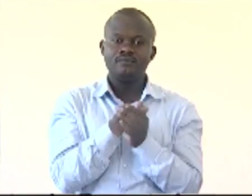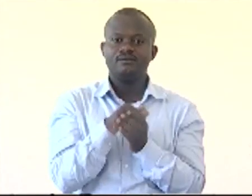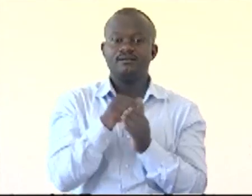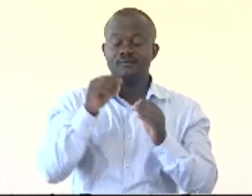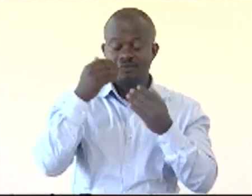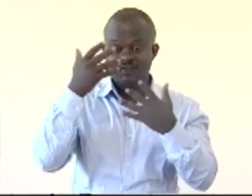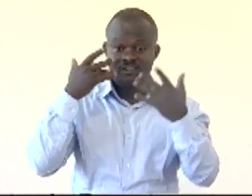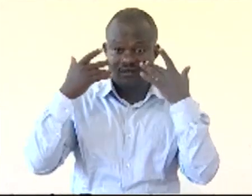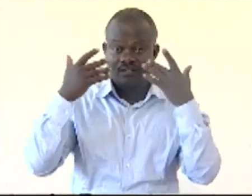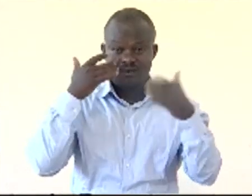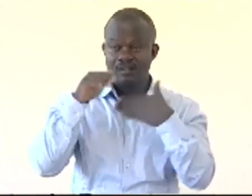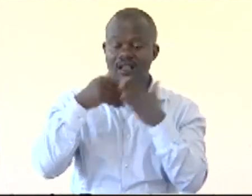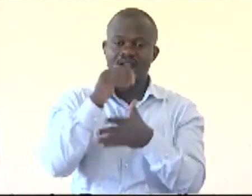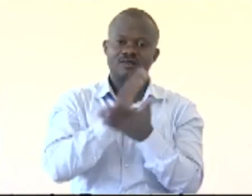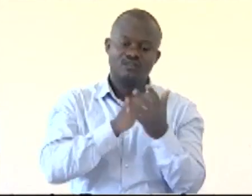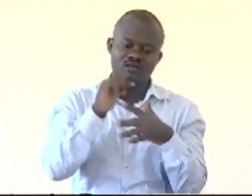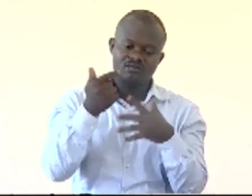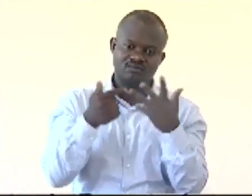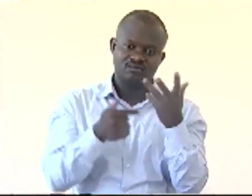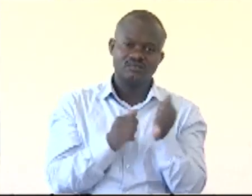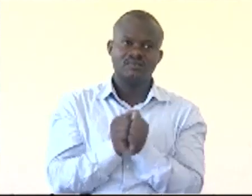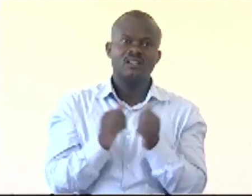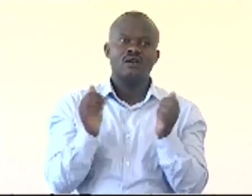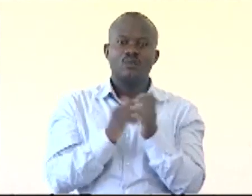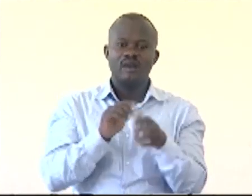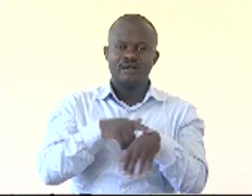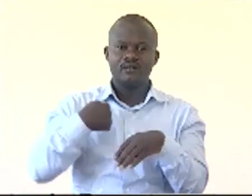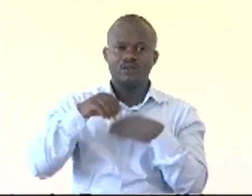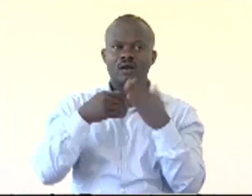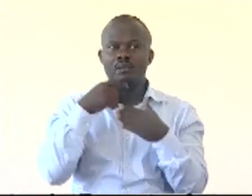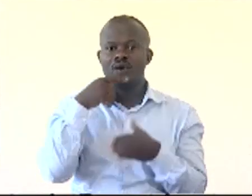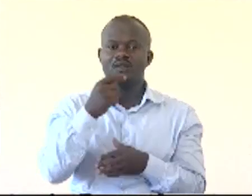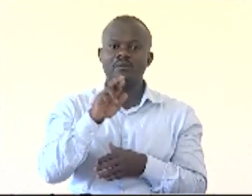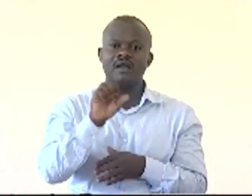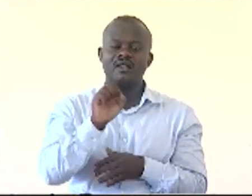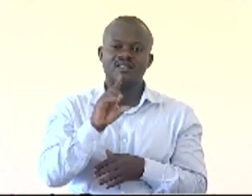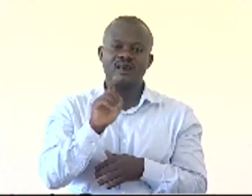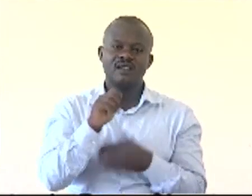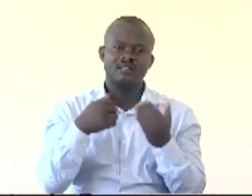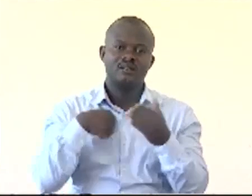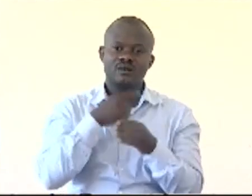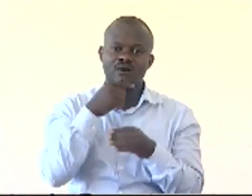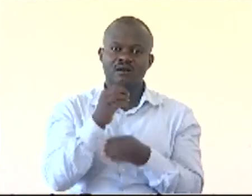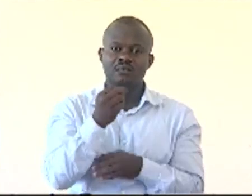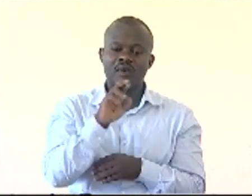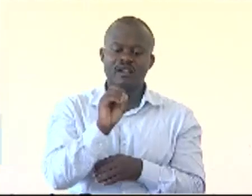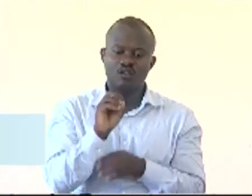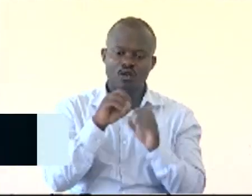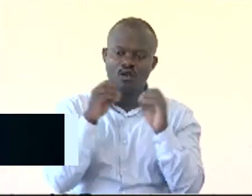falciparum, and so on. When we talk about parasite, we mean a